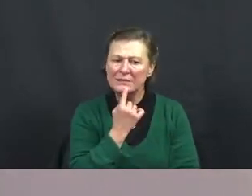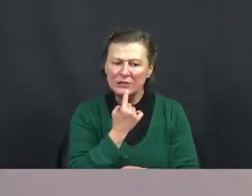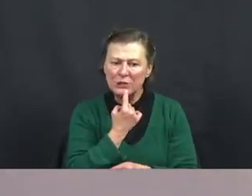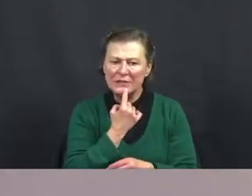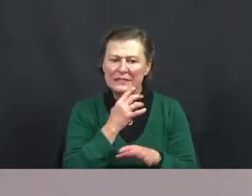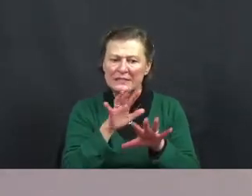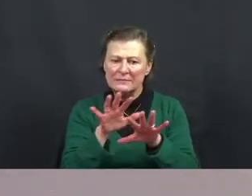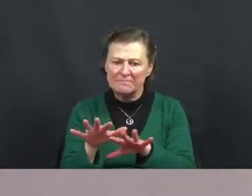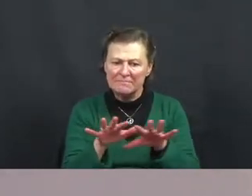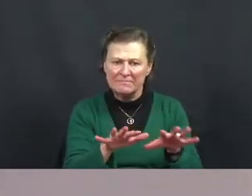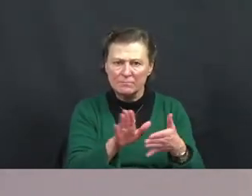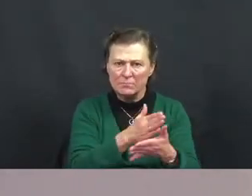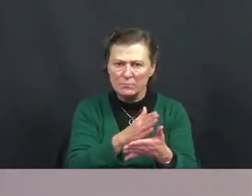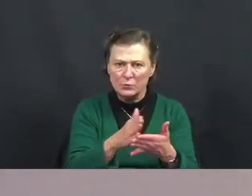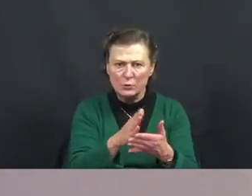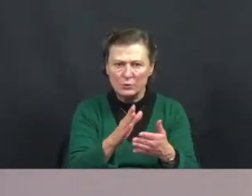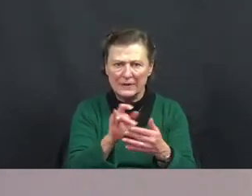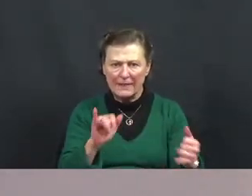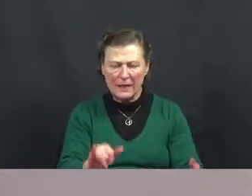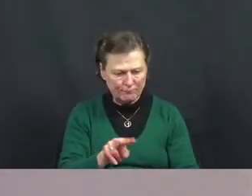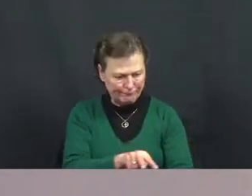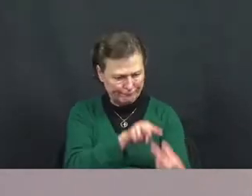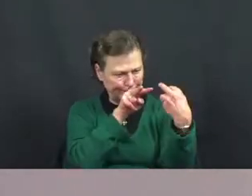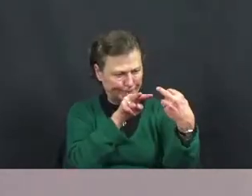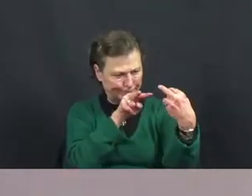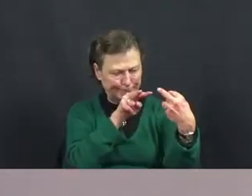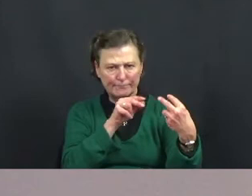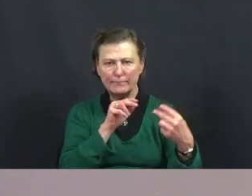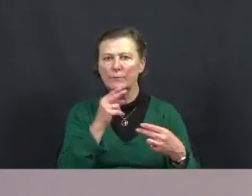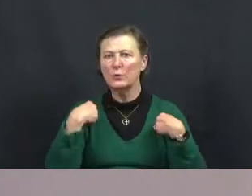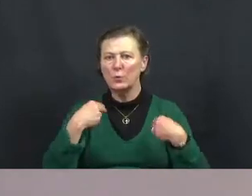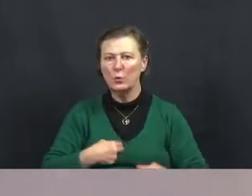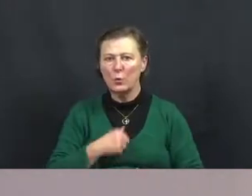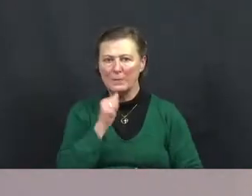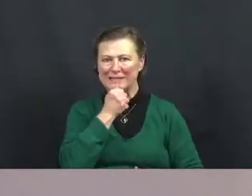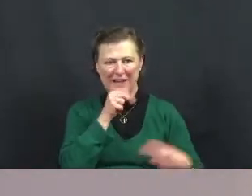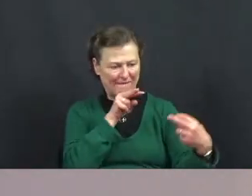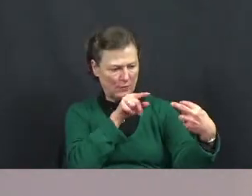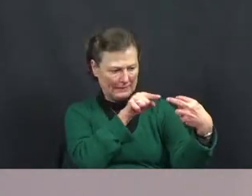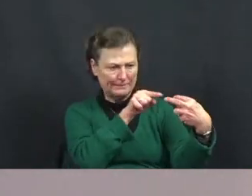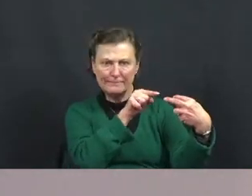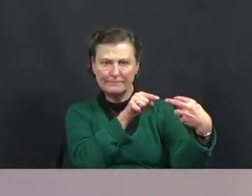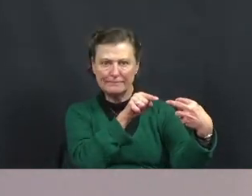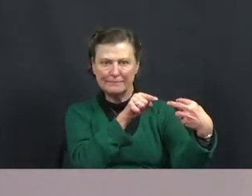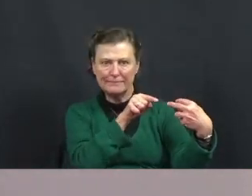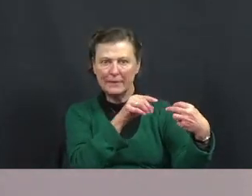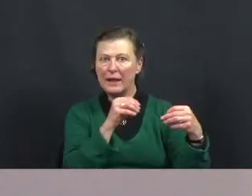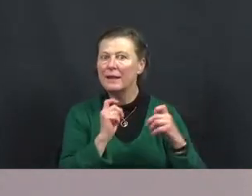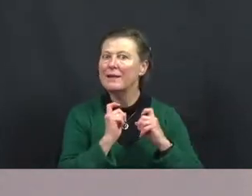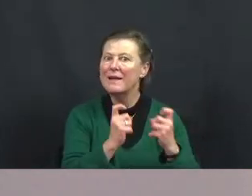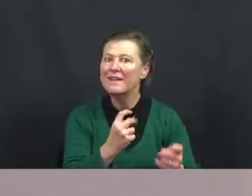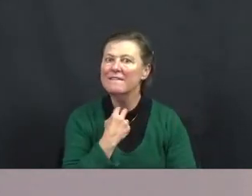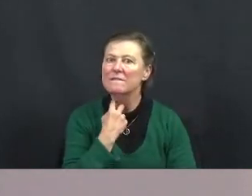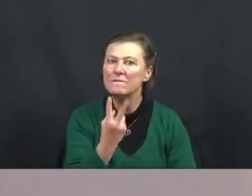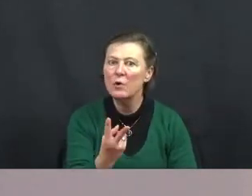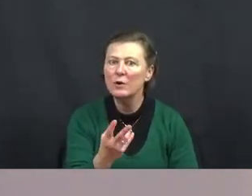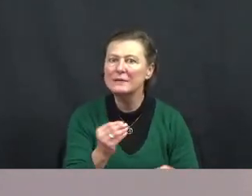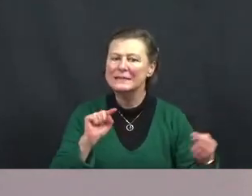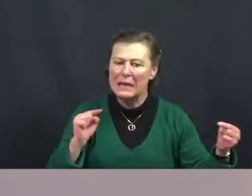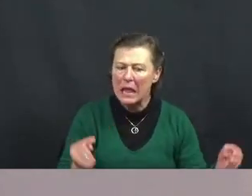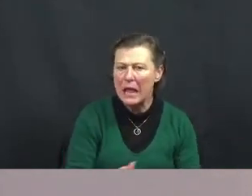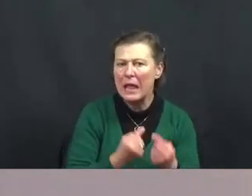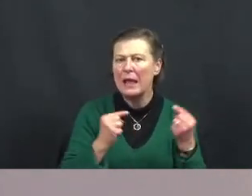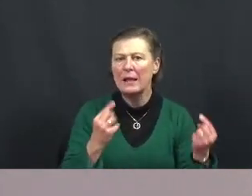that looked so squarely at human suffering and somehow gave voice to this in an achingly